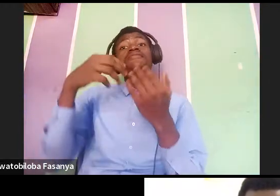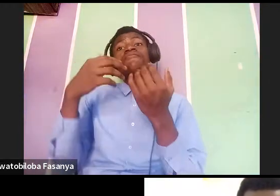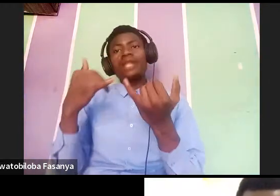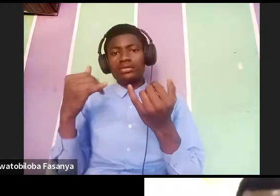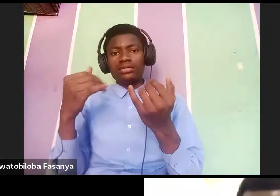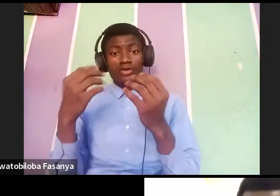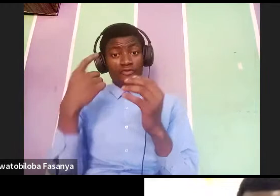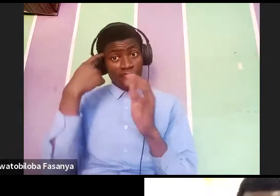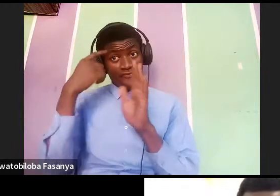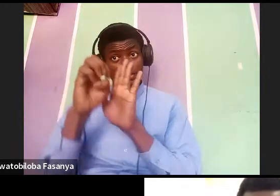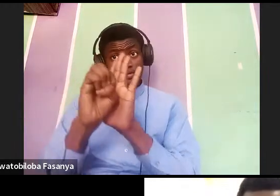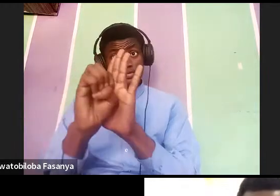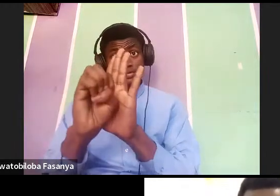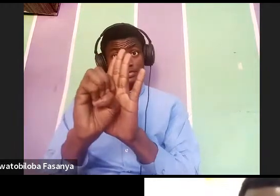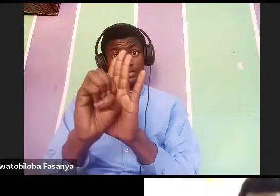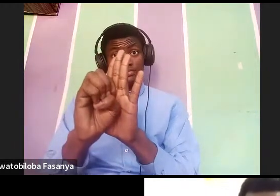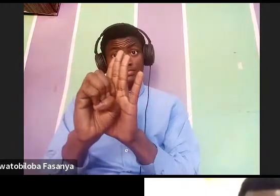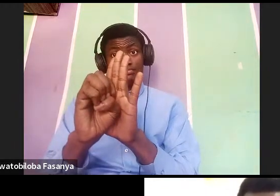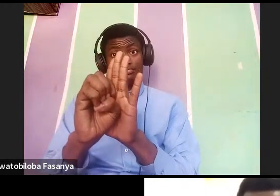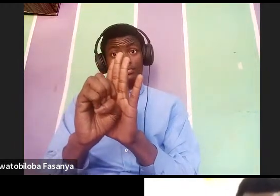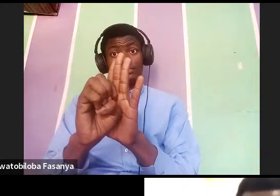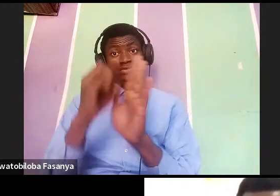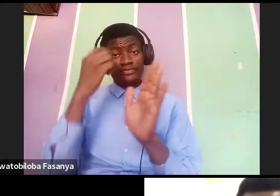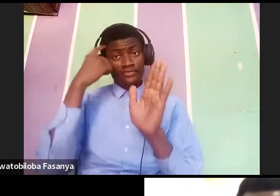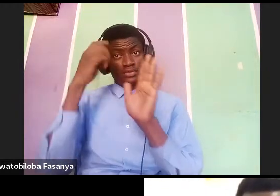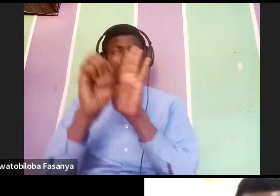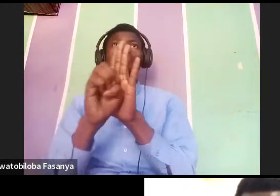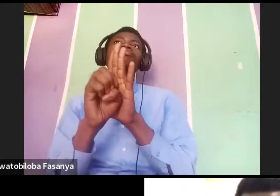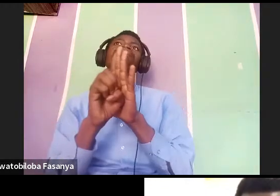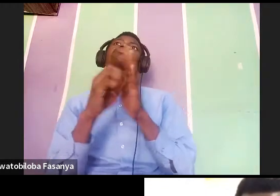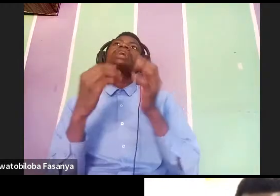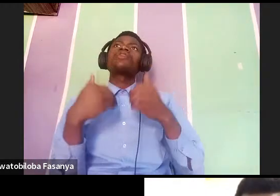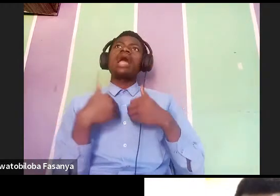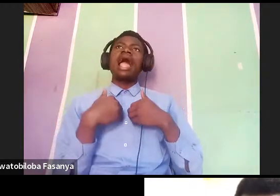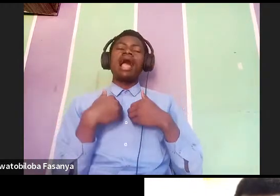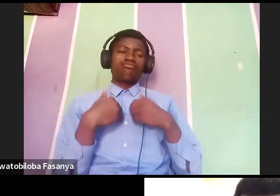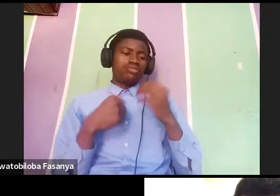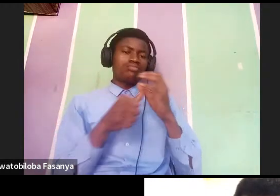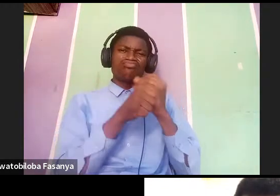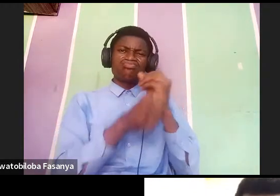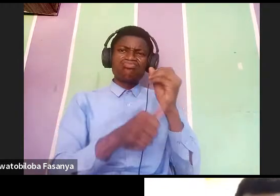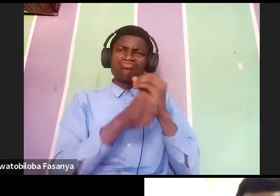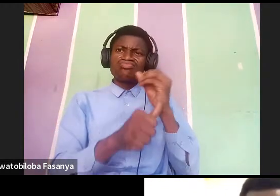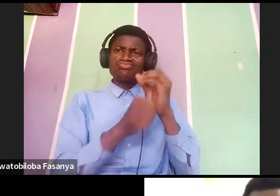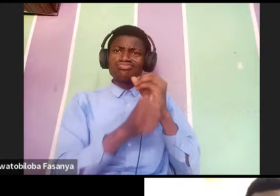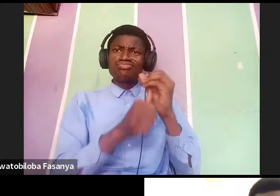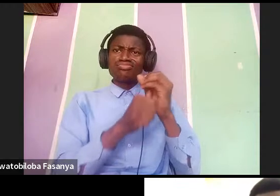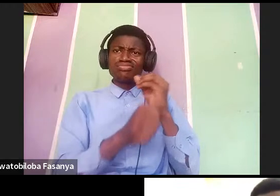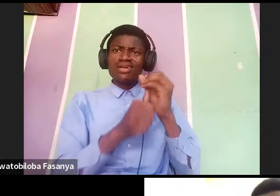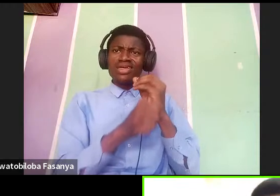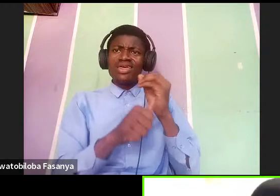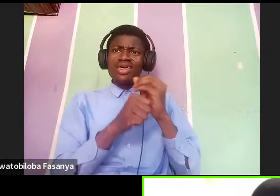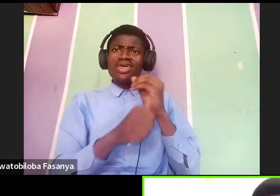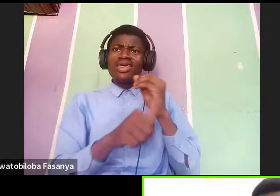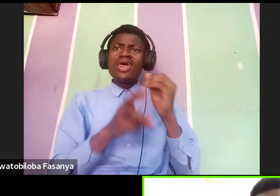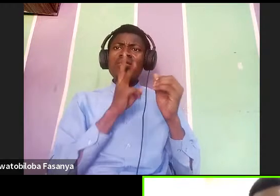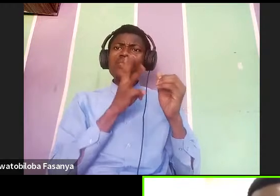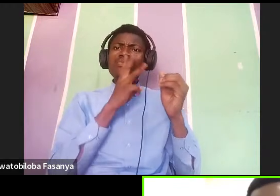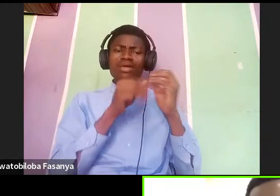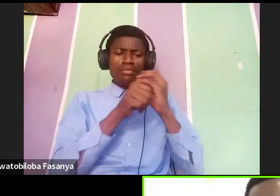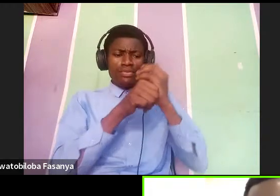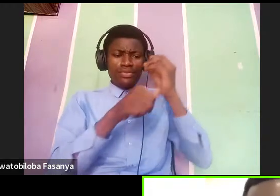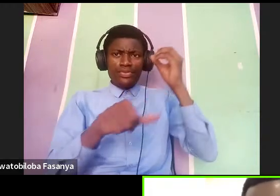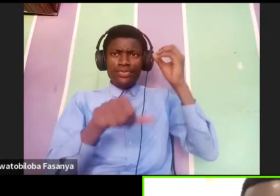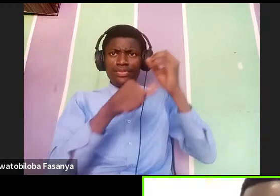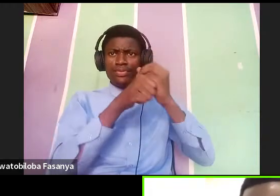having passage of loose and watery stool, what do you advise we do in that case? Okay.